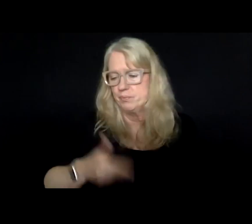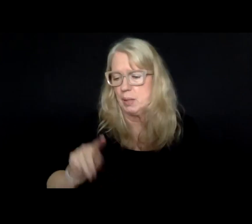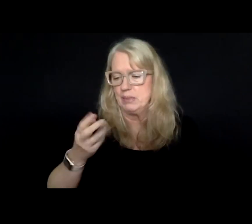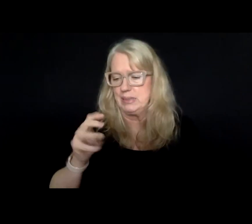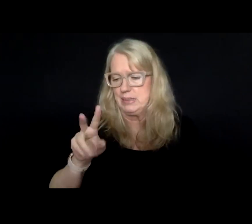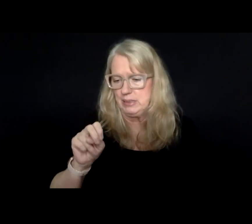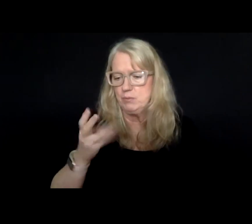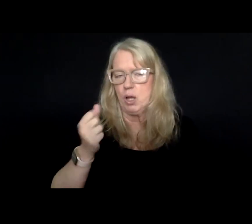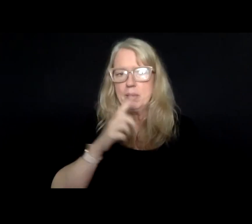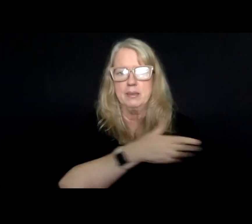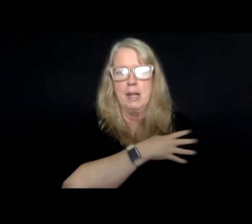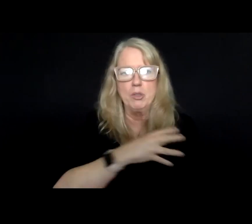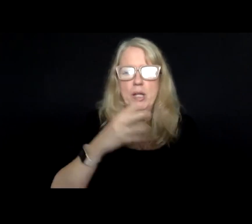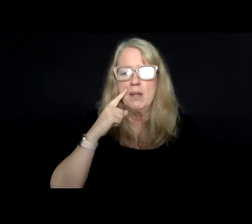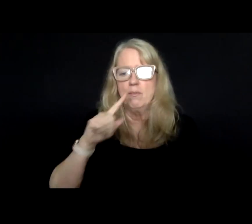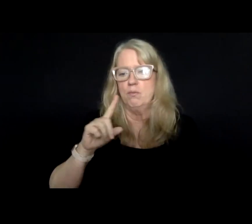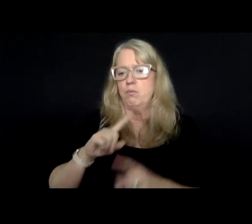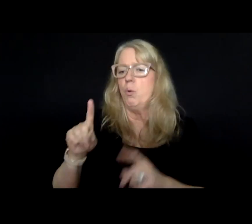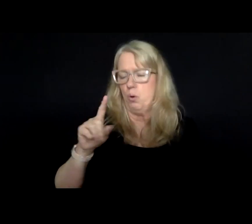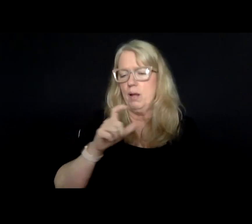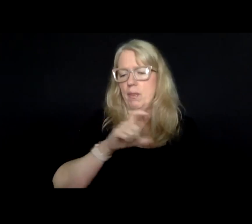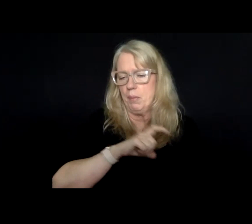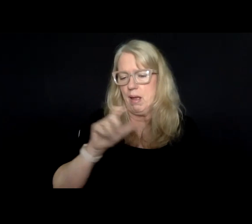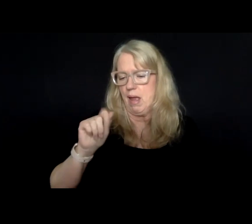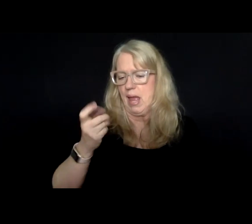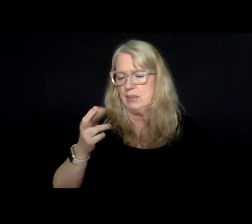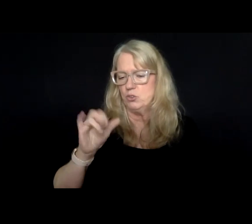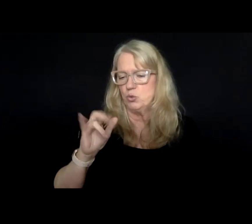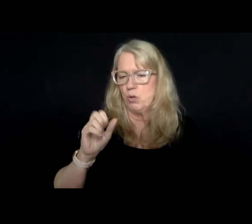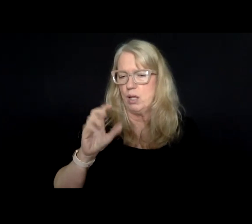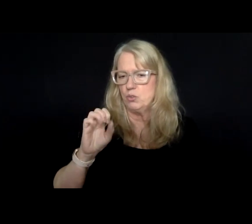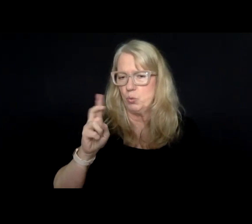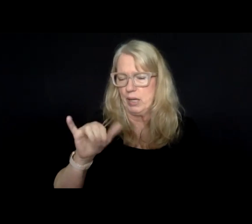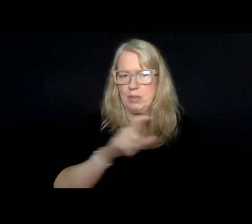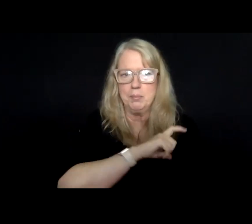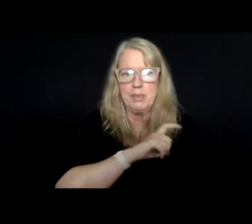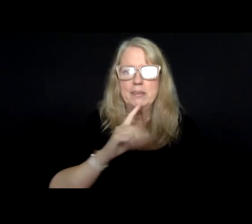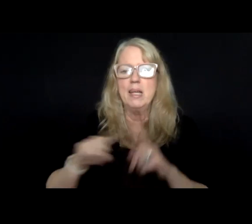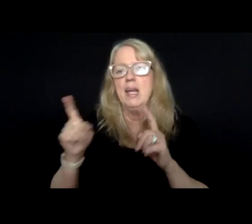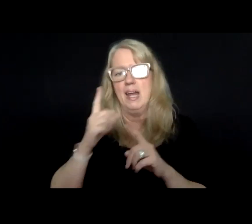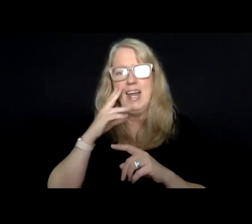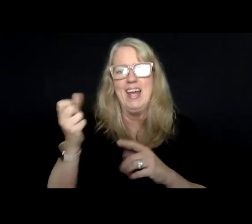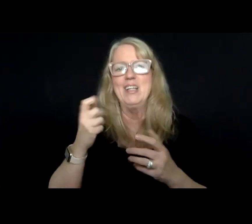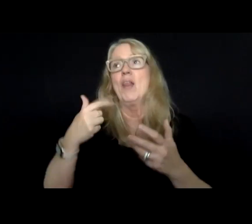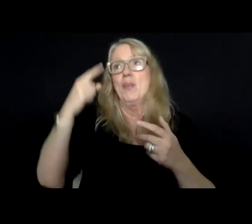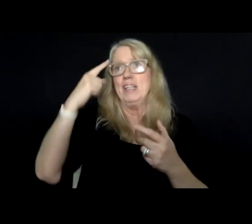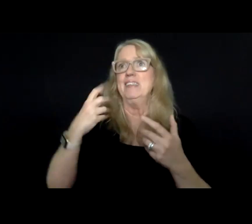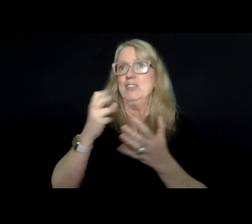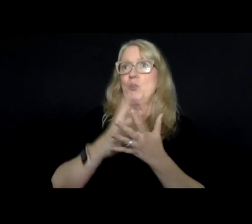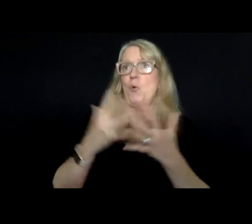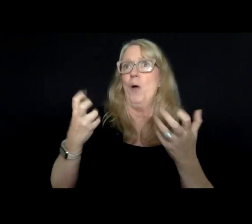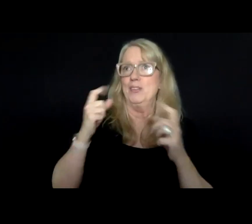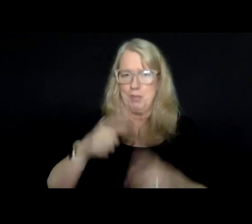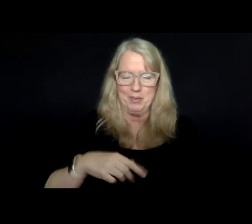I'm a lieutenant with the Anne Arundel County Police who thinks he's a social worker and wants to be a social worker. So we're